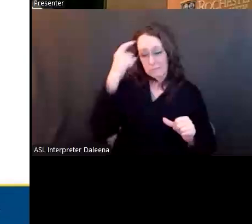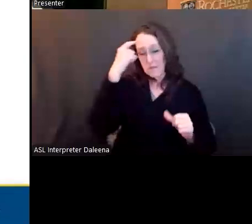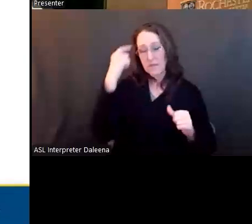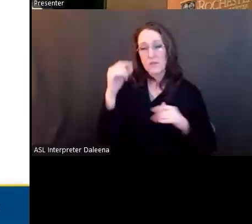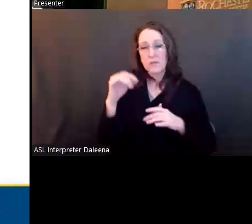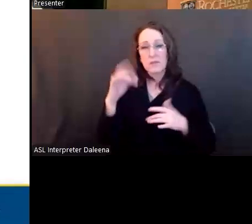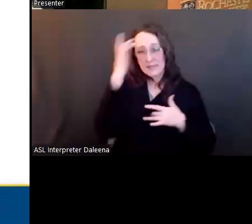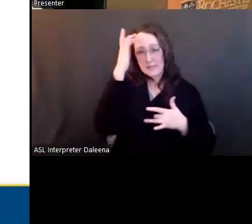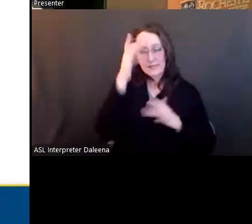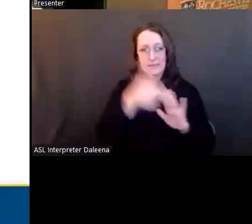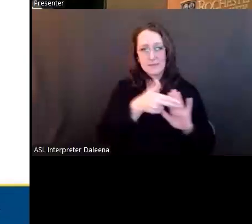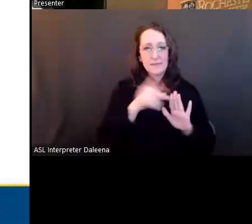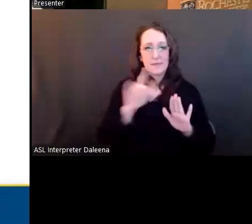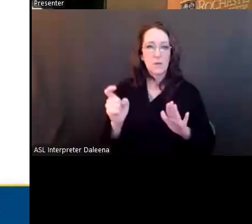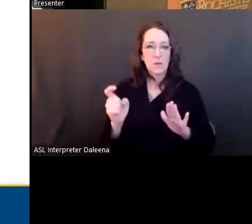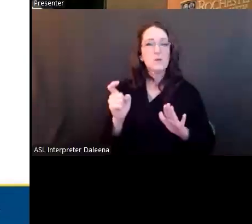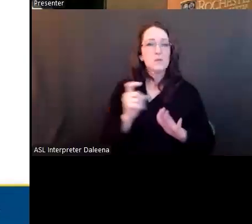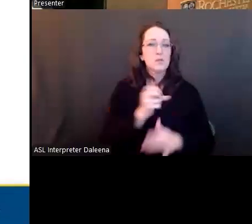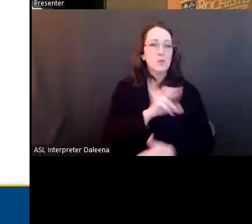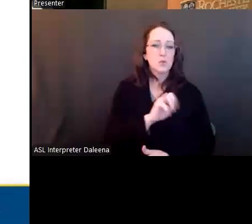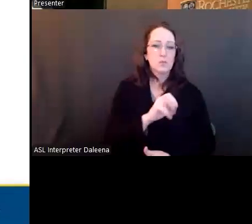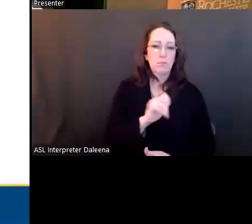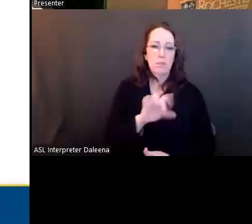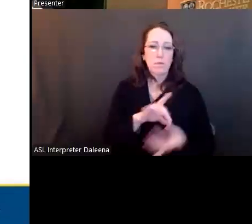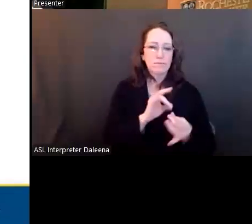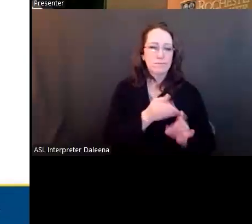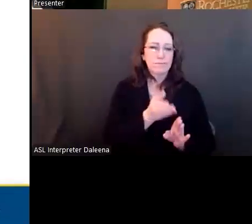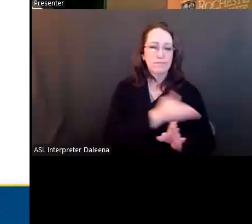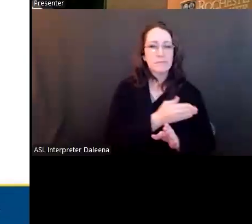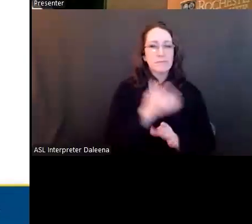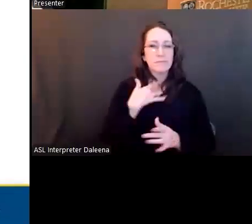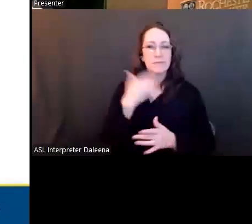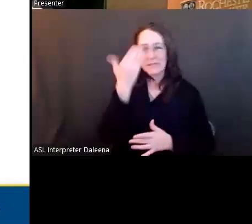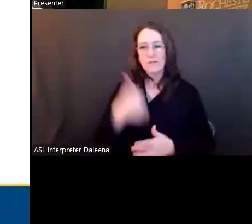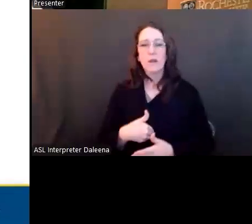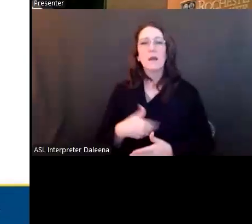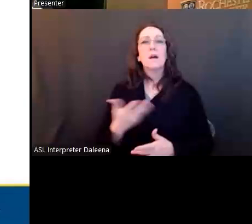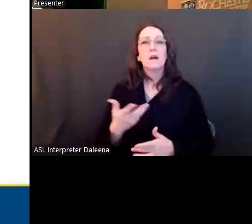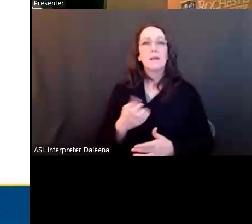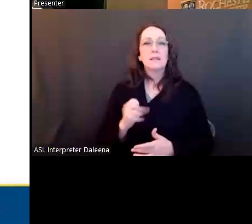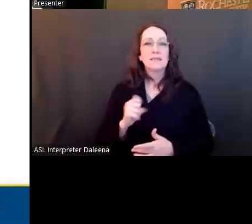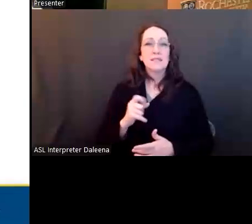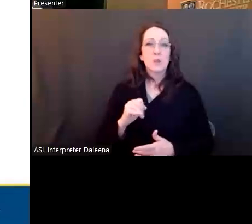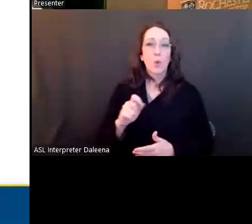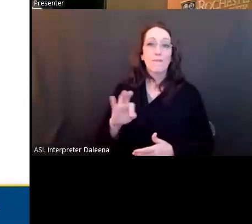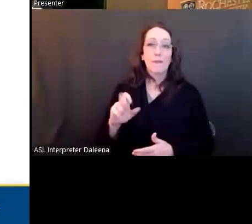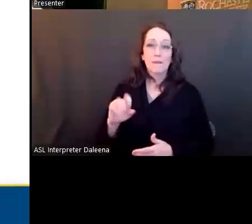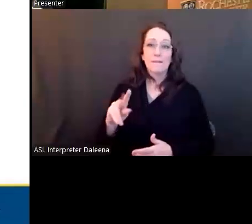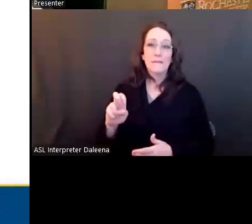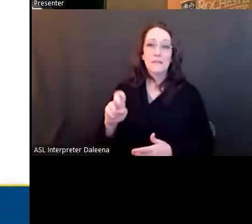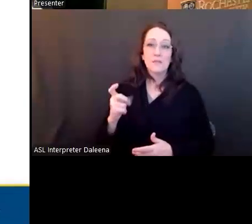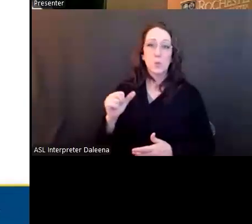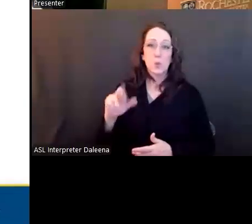diagnosis. As Dr. Small mentioned earlier, that's typically schizophrenia, schizoaffective disorder,